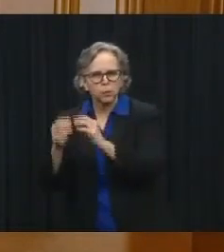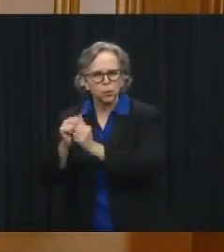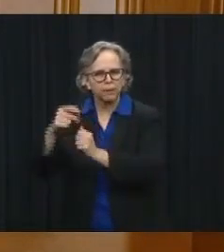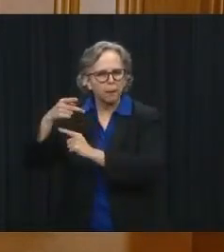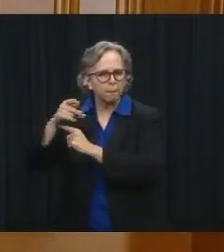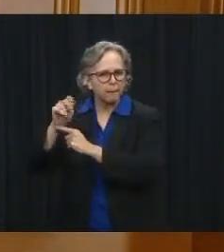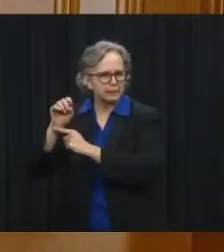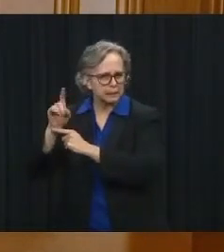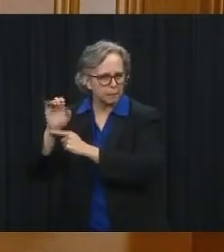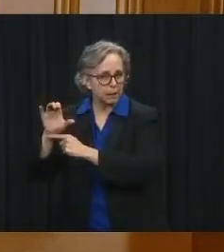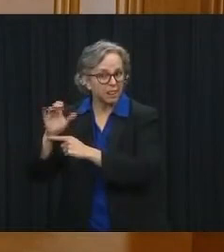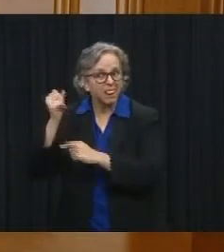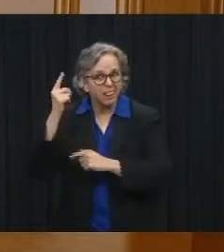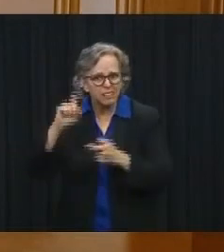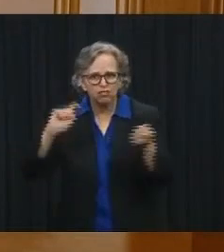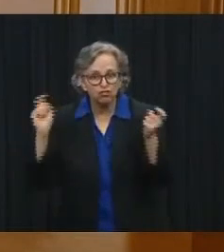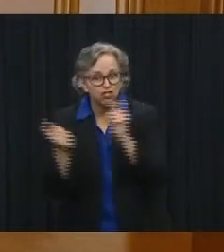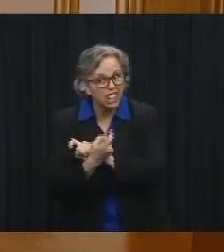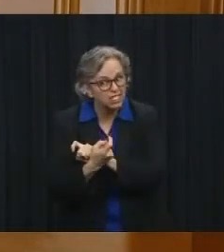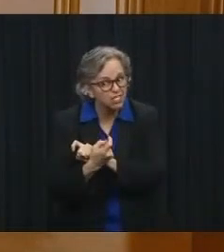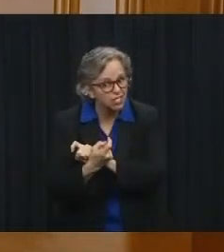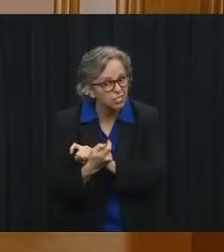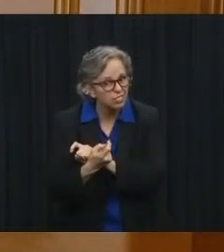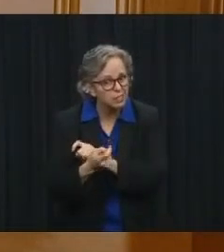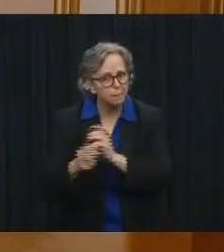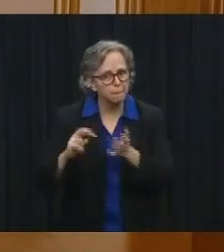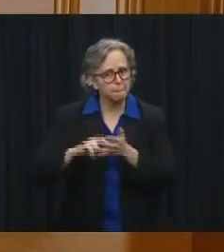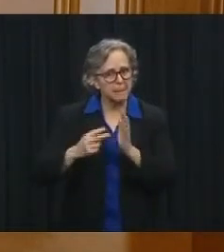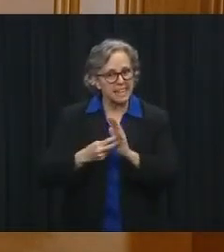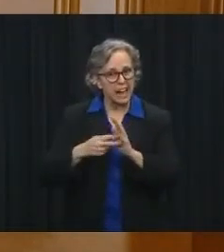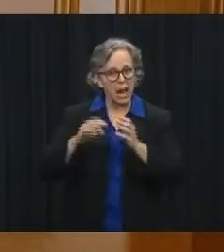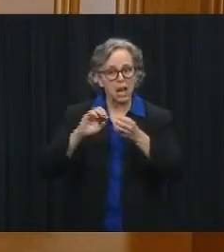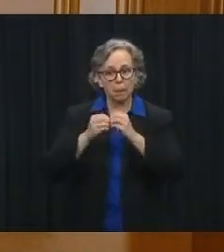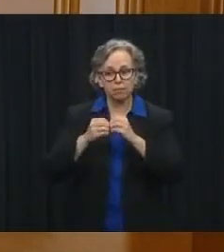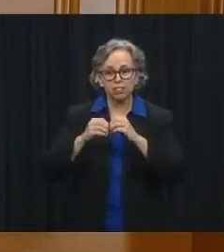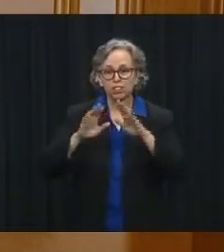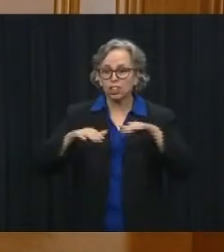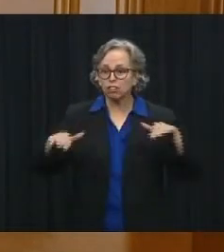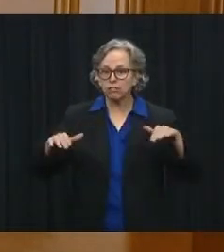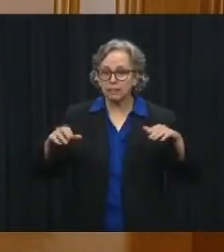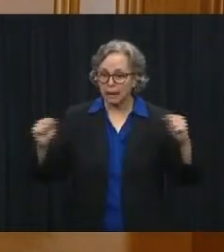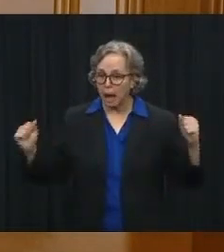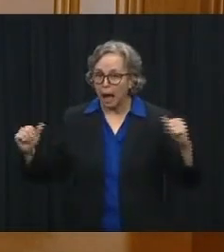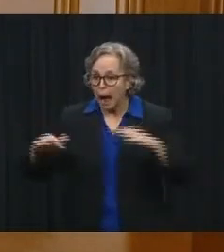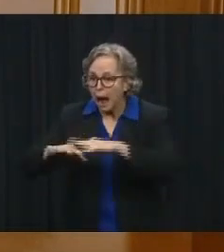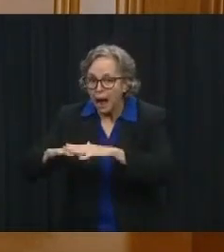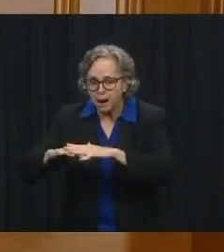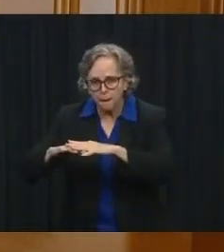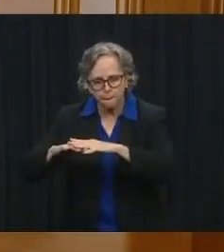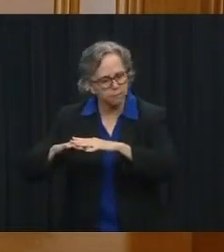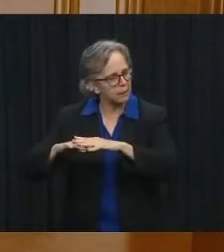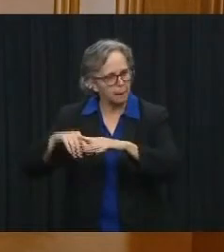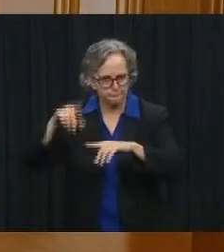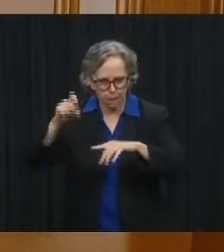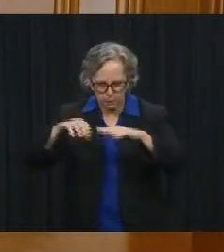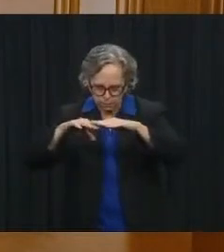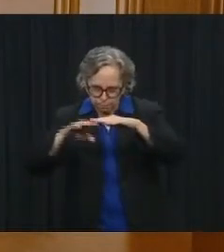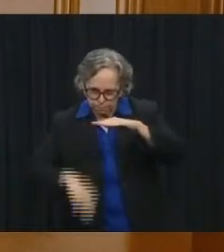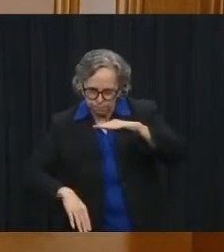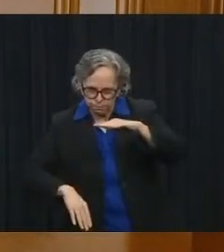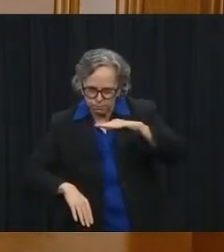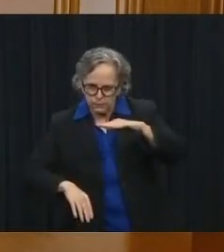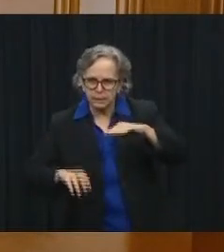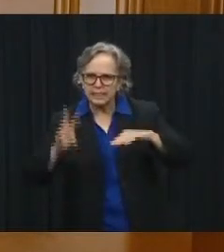are taking the number of kids down dramatically. No matter what age, it cannot be more than 6 children